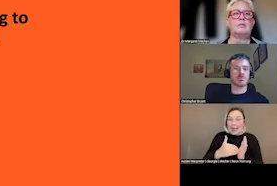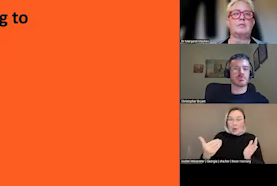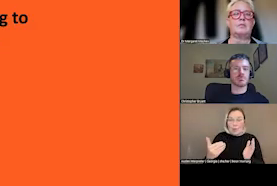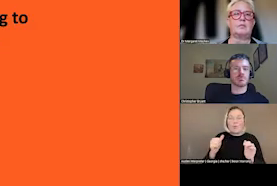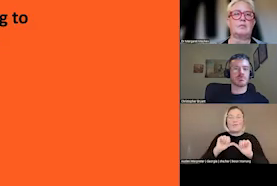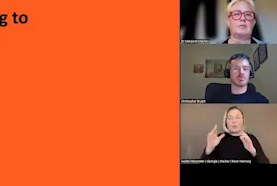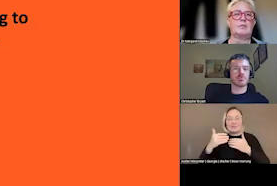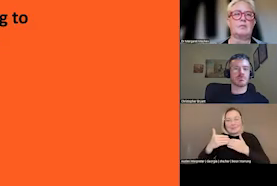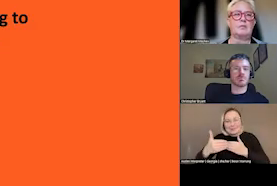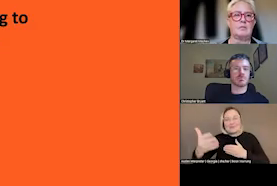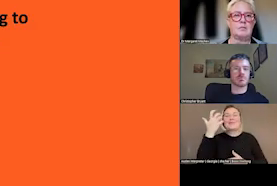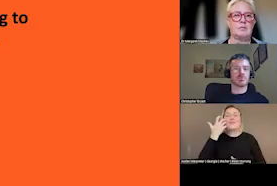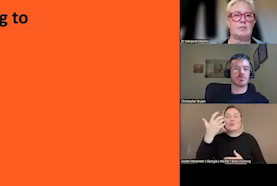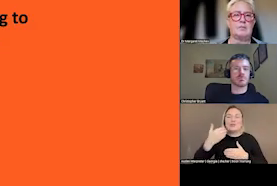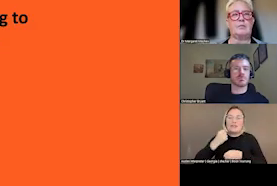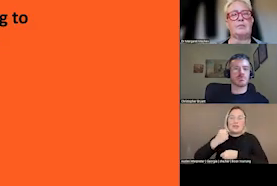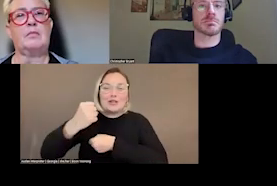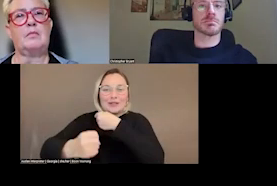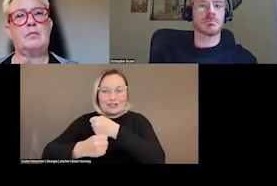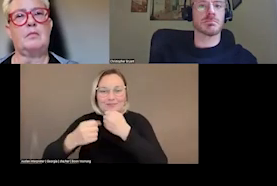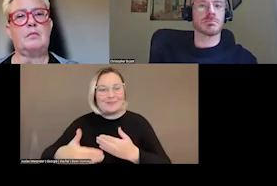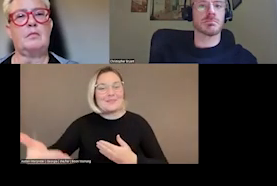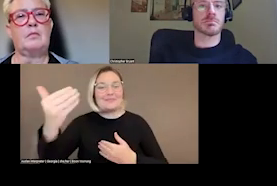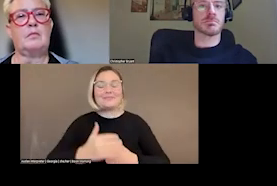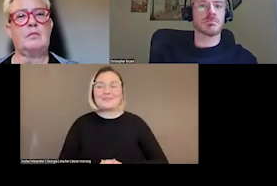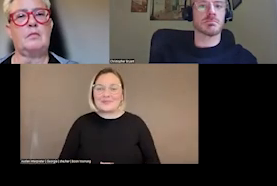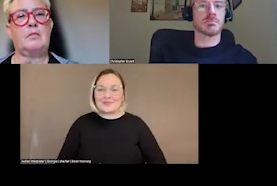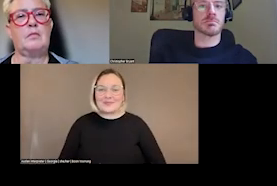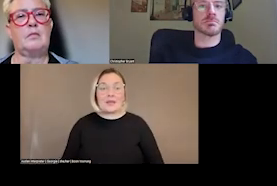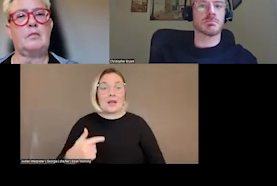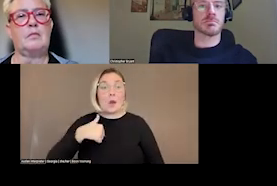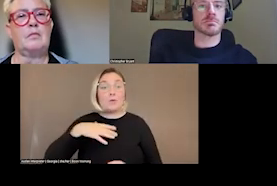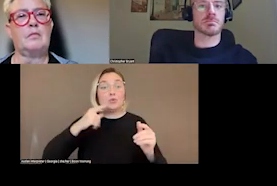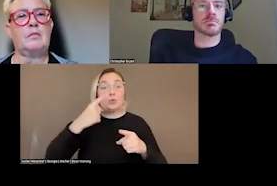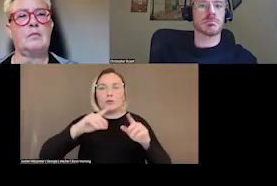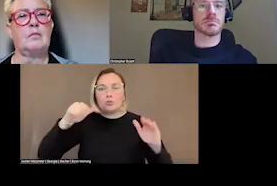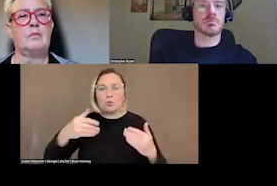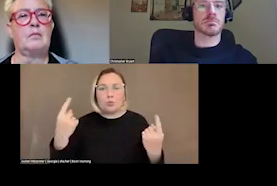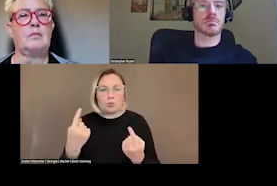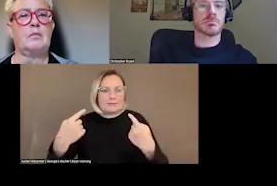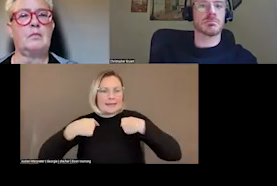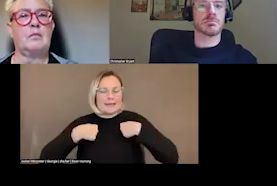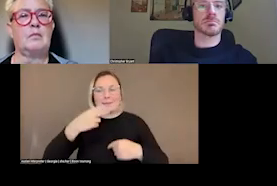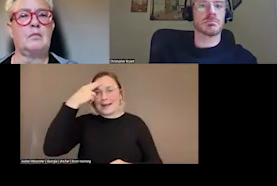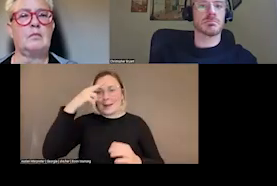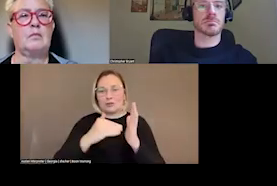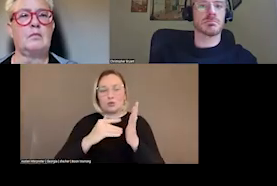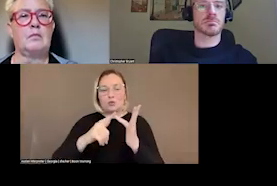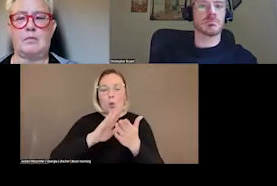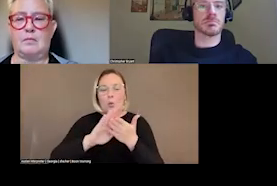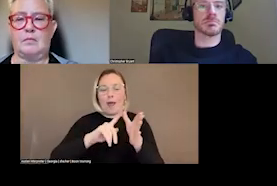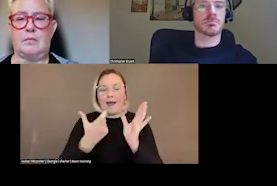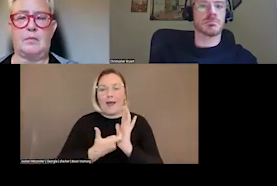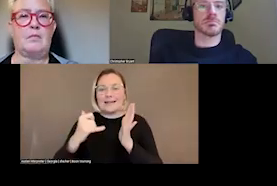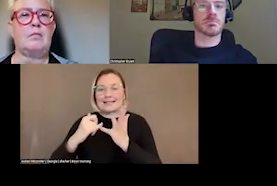future generations. Um, I'd like to quickly introduce myself as well. My name is Zoha Spats. I